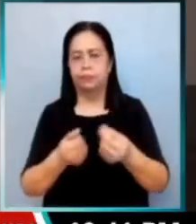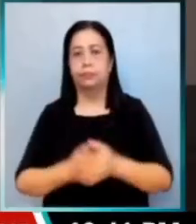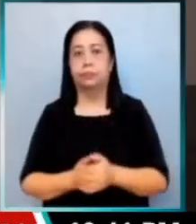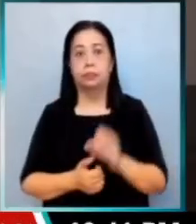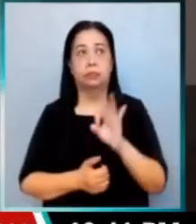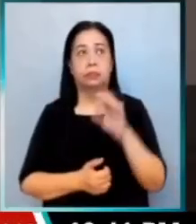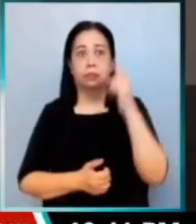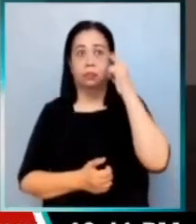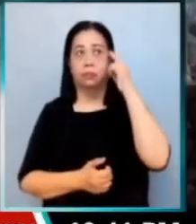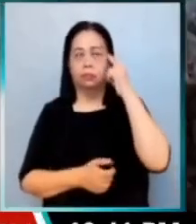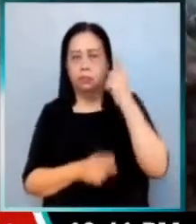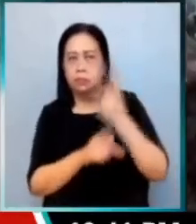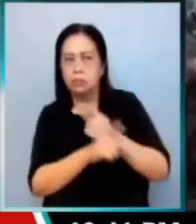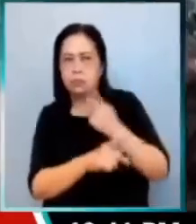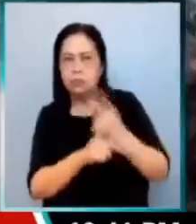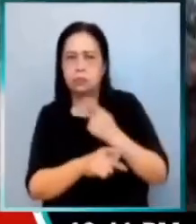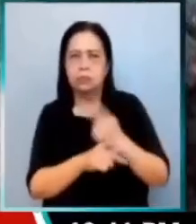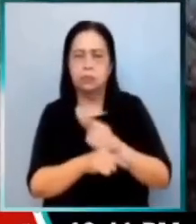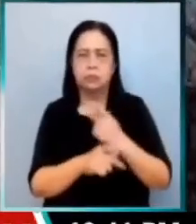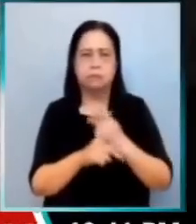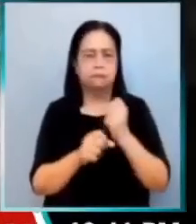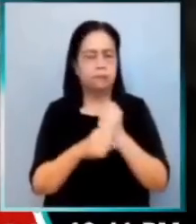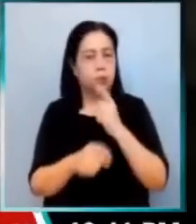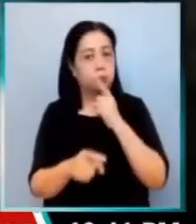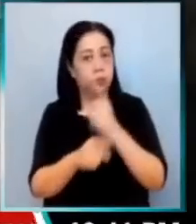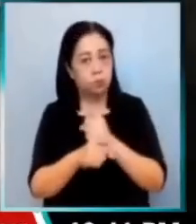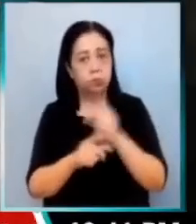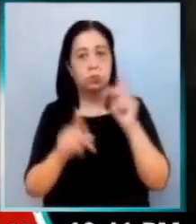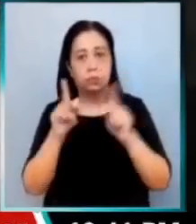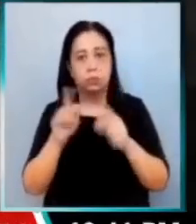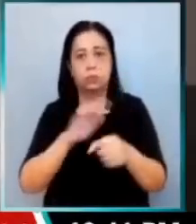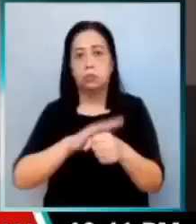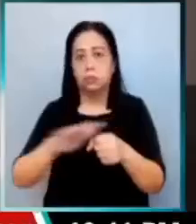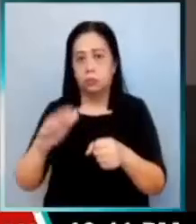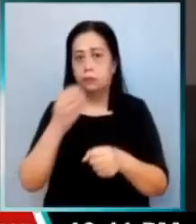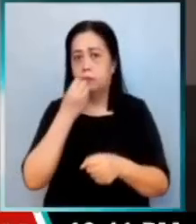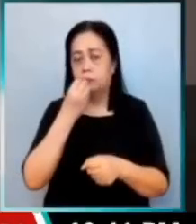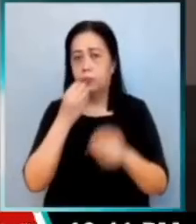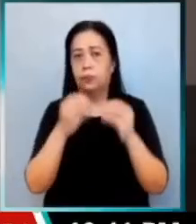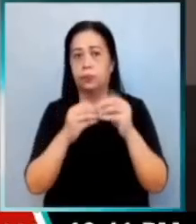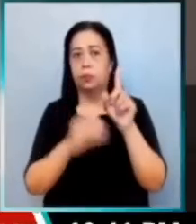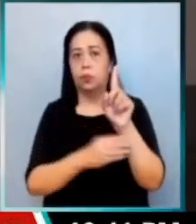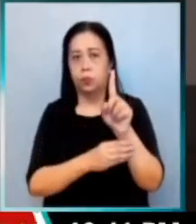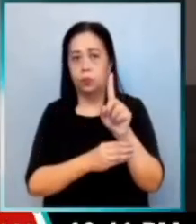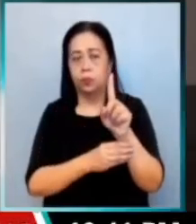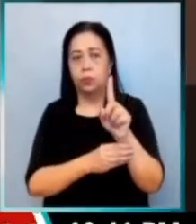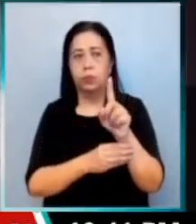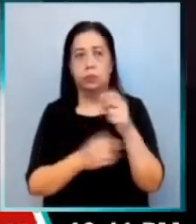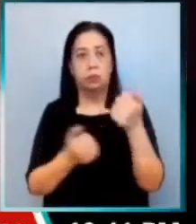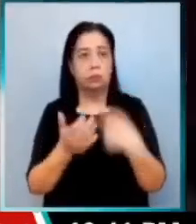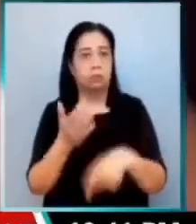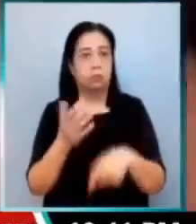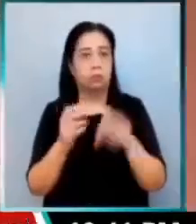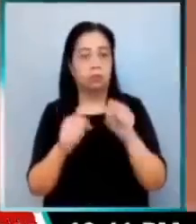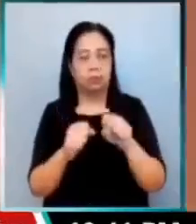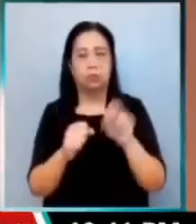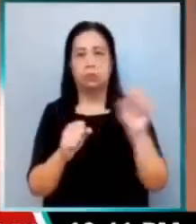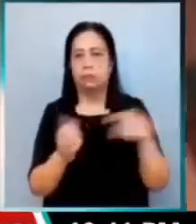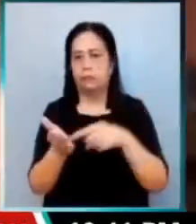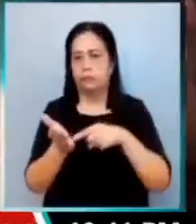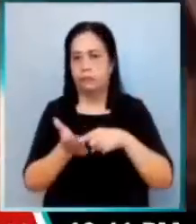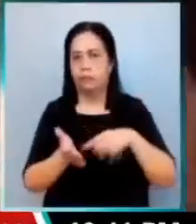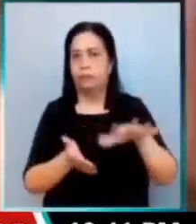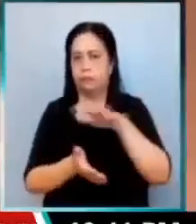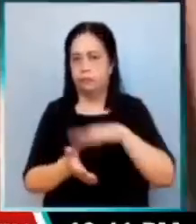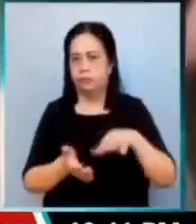hard about making sure that people have sufficient food, number one, at the price that they can afford.